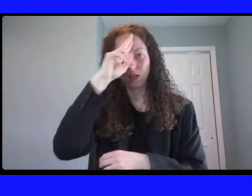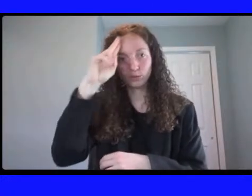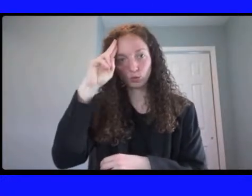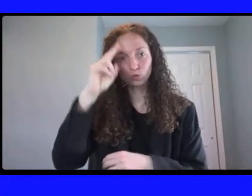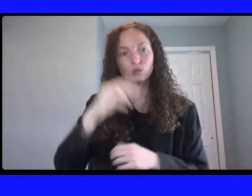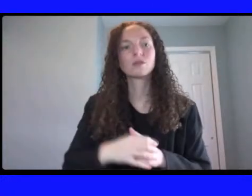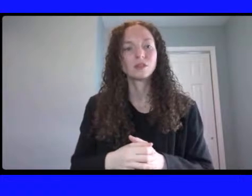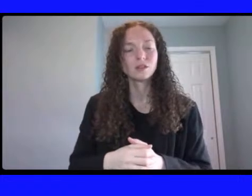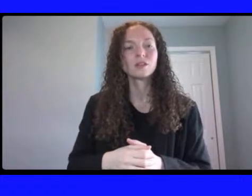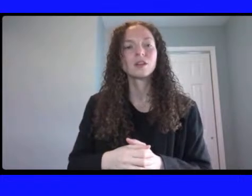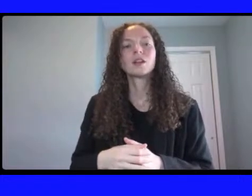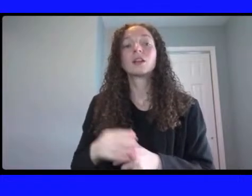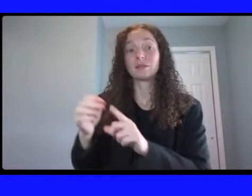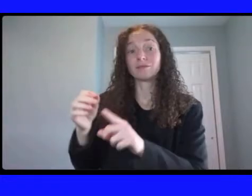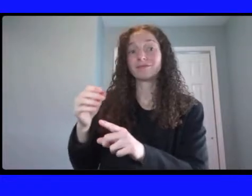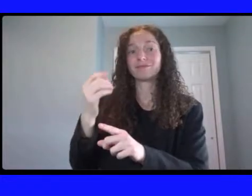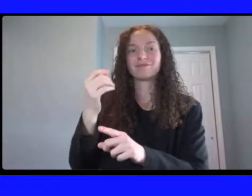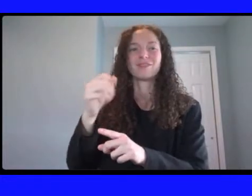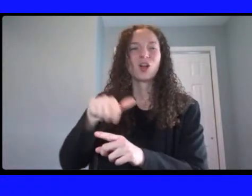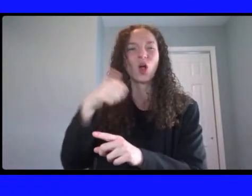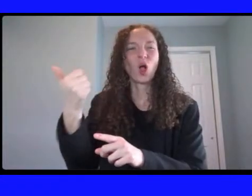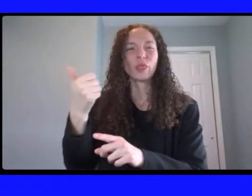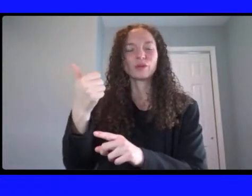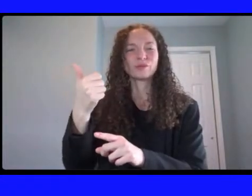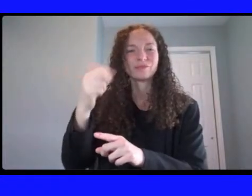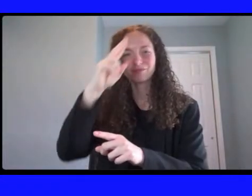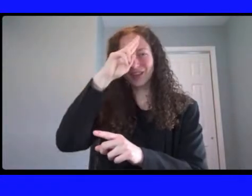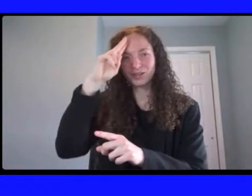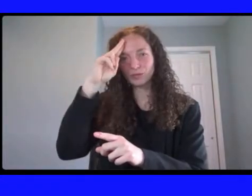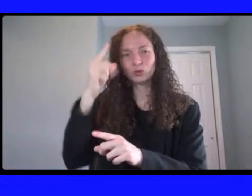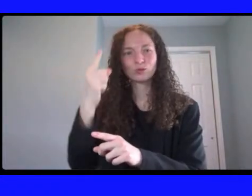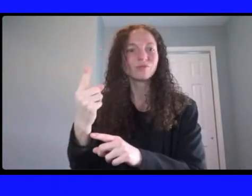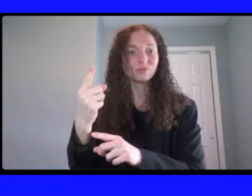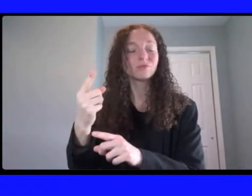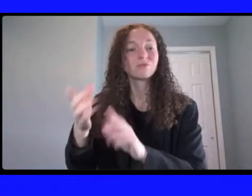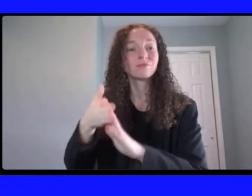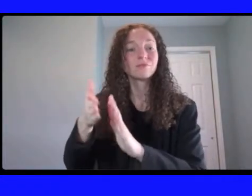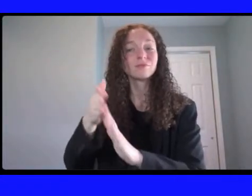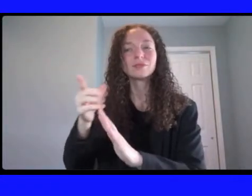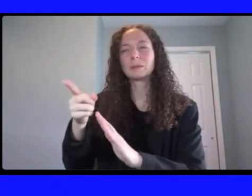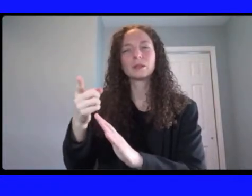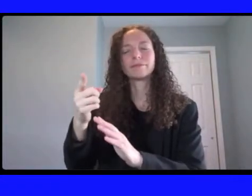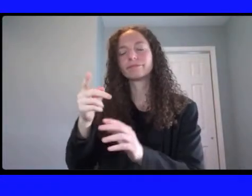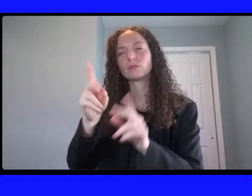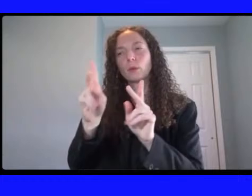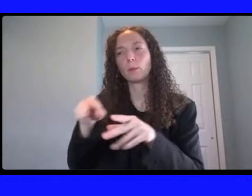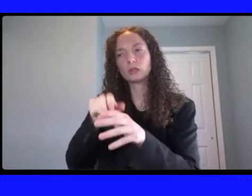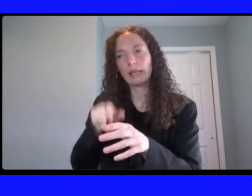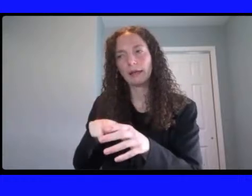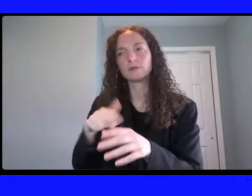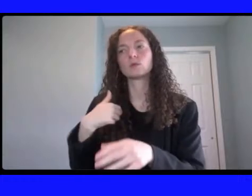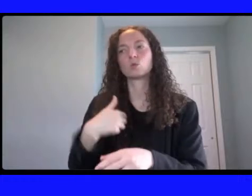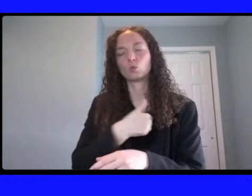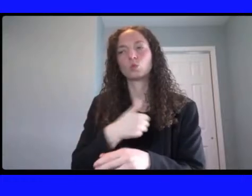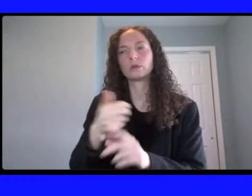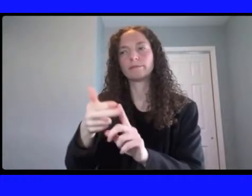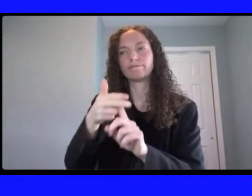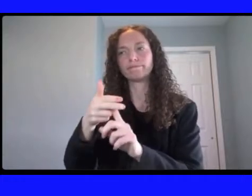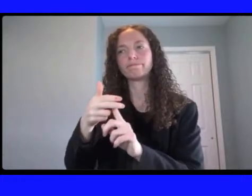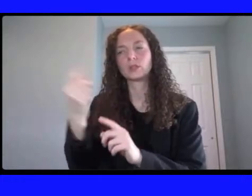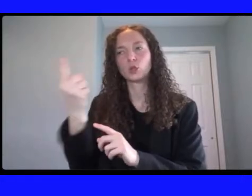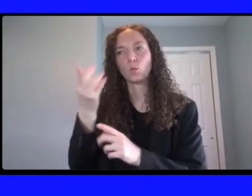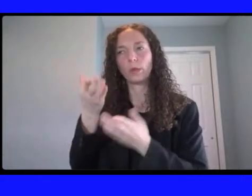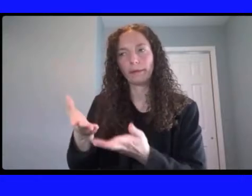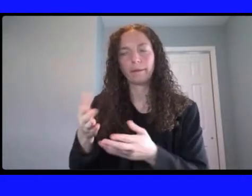So you can see we started in 2018 with the planning. It's really toward the end of 2018. 2019 is when we really developed